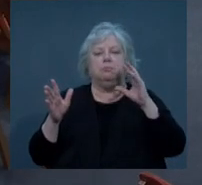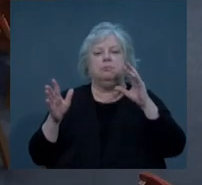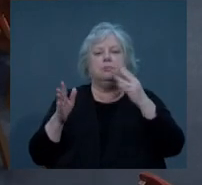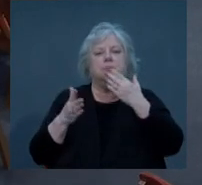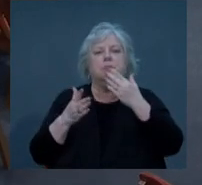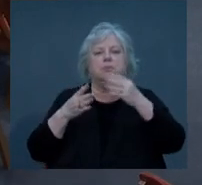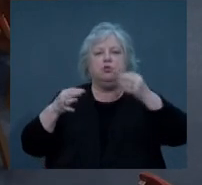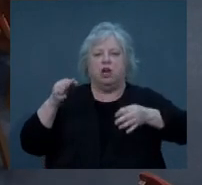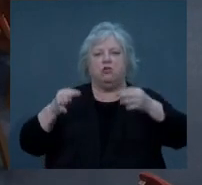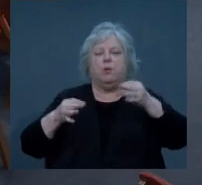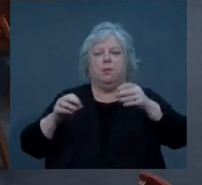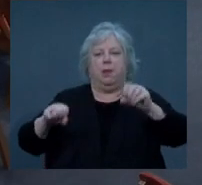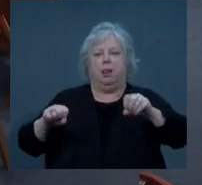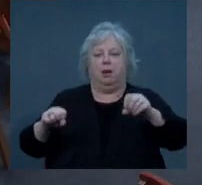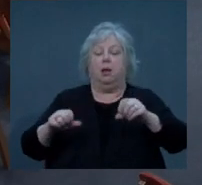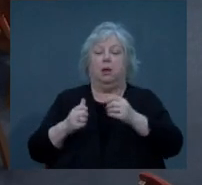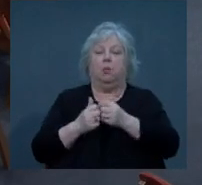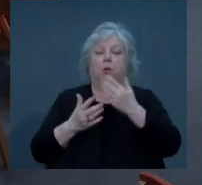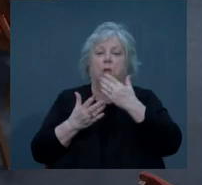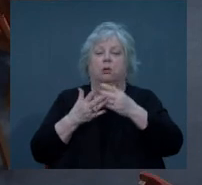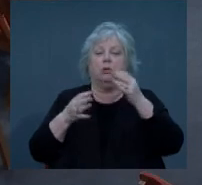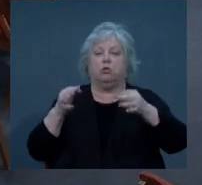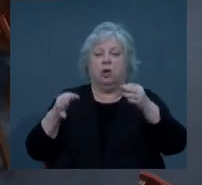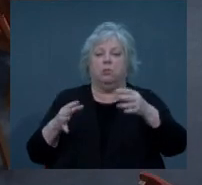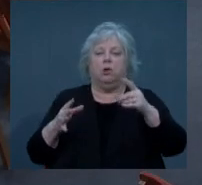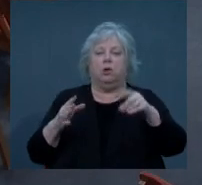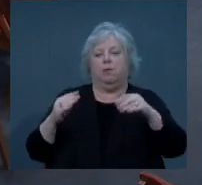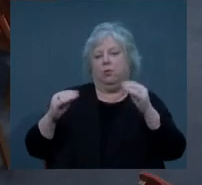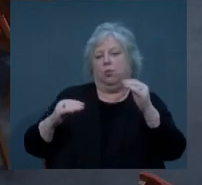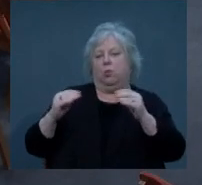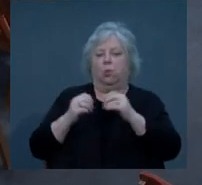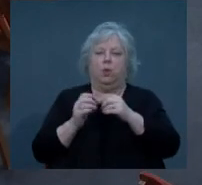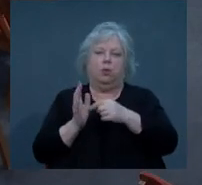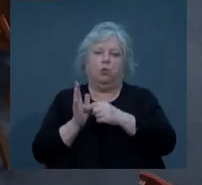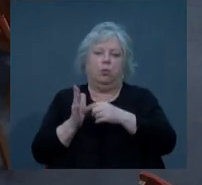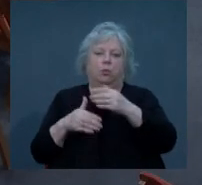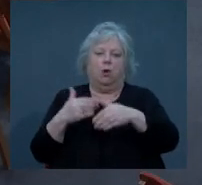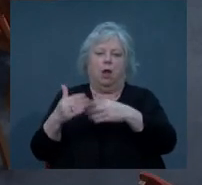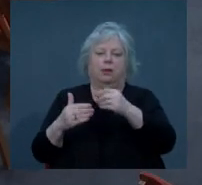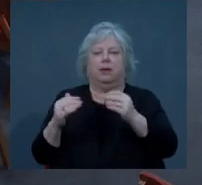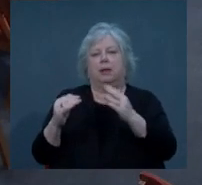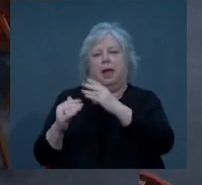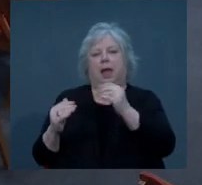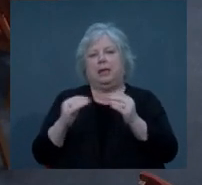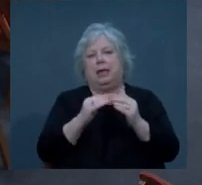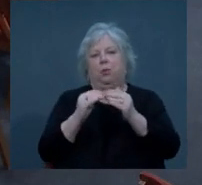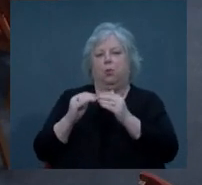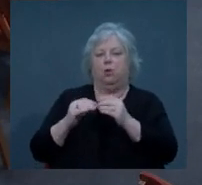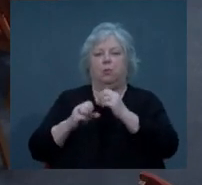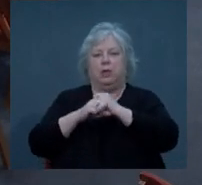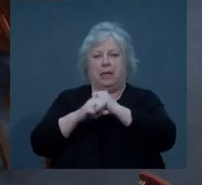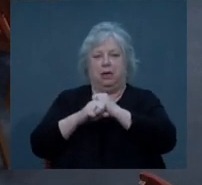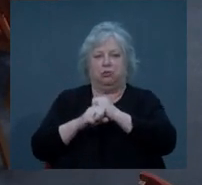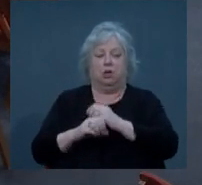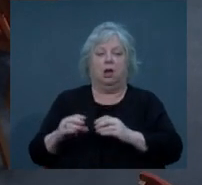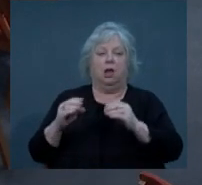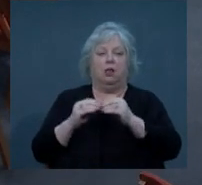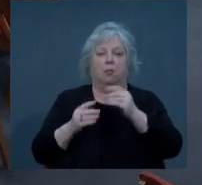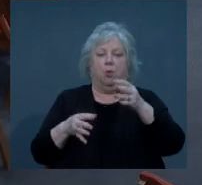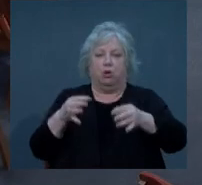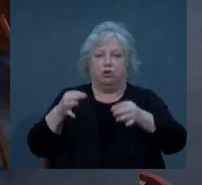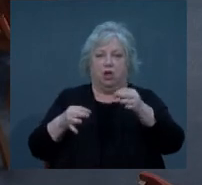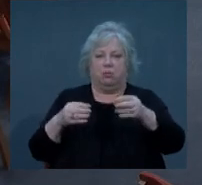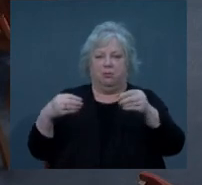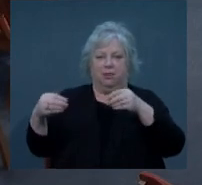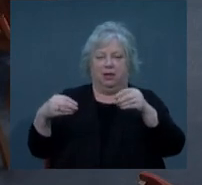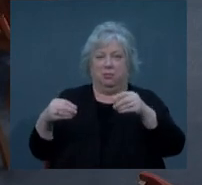have with discretion, you have to weigh that with due process and equal protection. And with the more discretion you